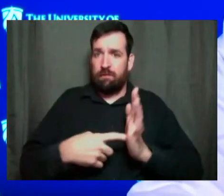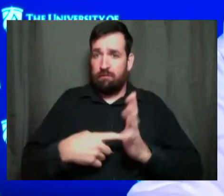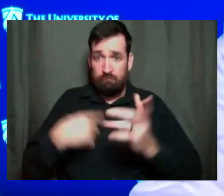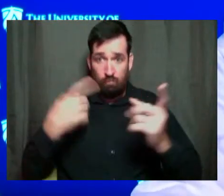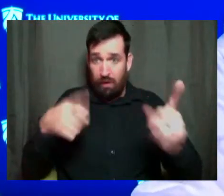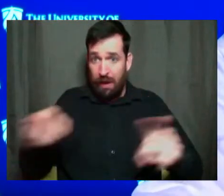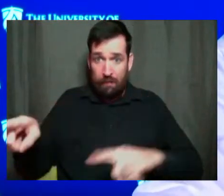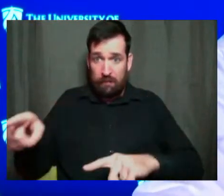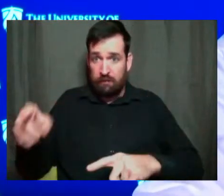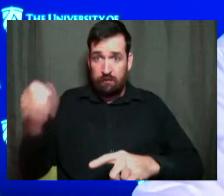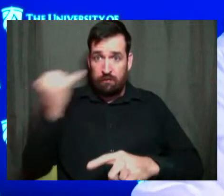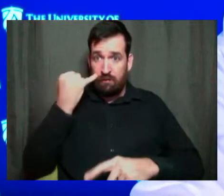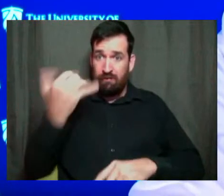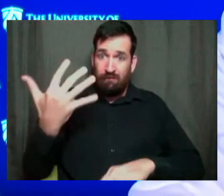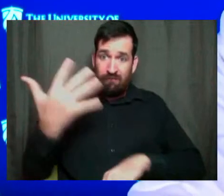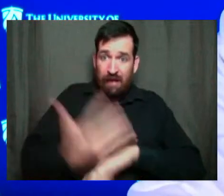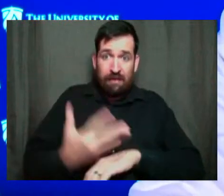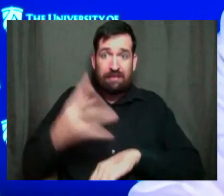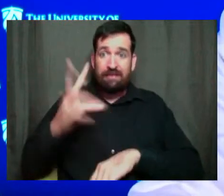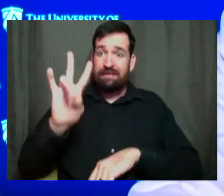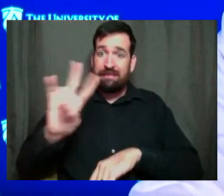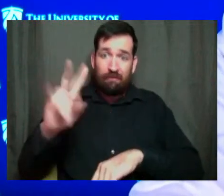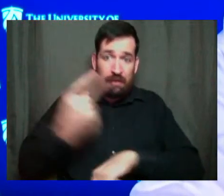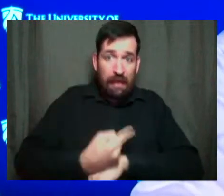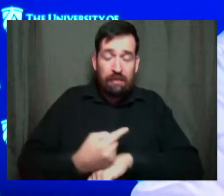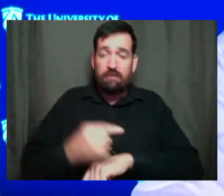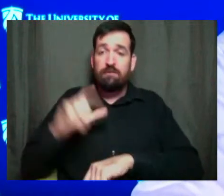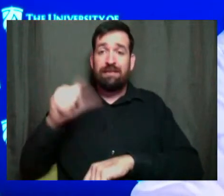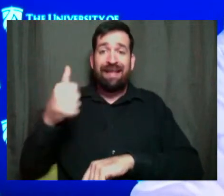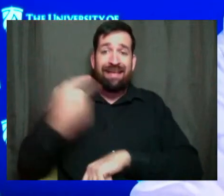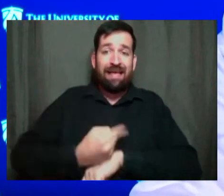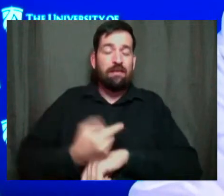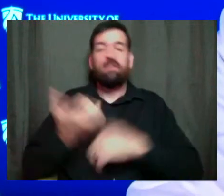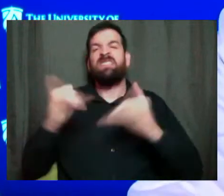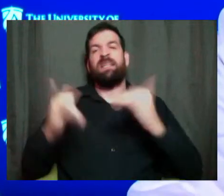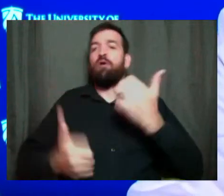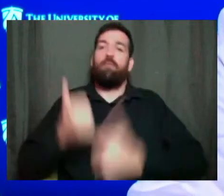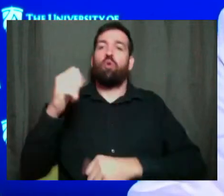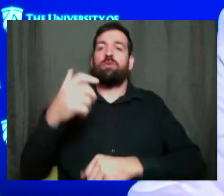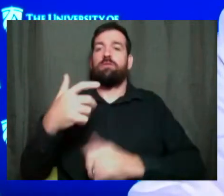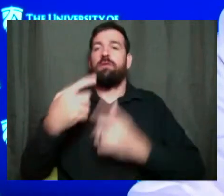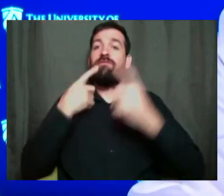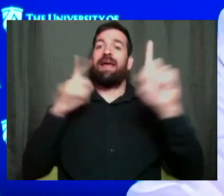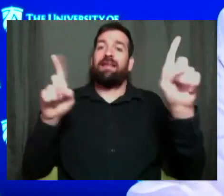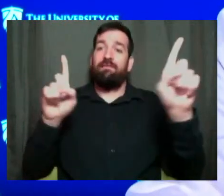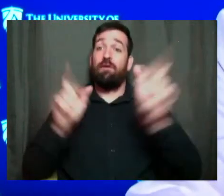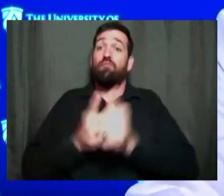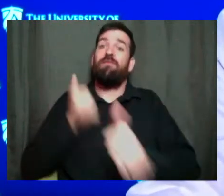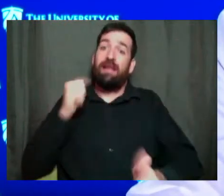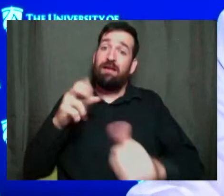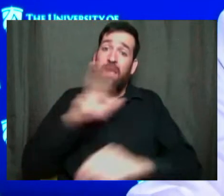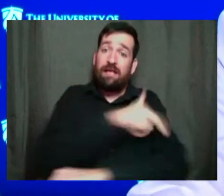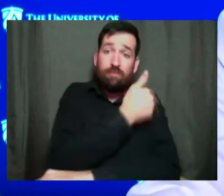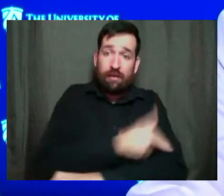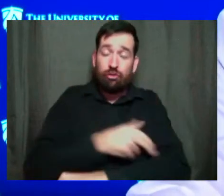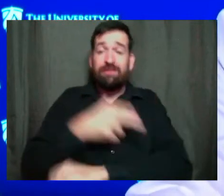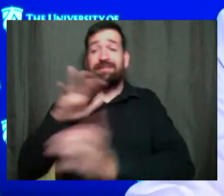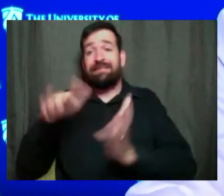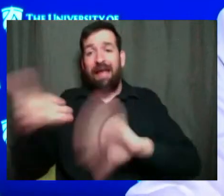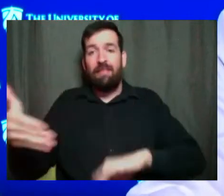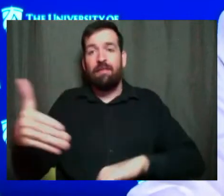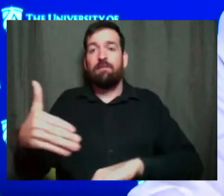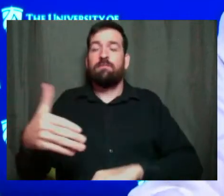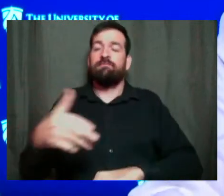present 5, 7, or 10 days out. Still, the most effective thing in preventing hospitalizations and deaths is vaccination. So, yeah, I mean, I